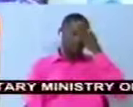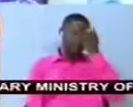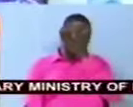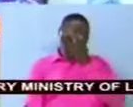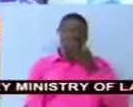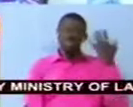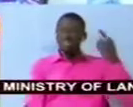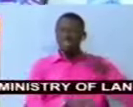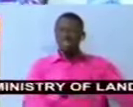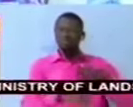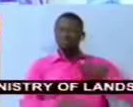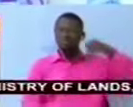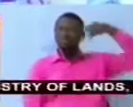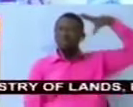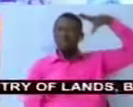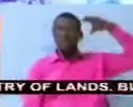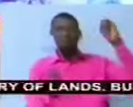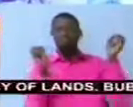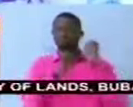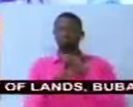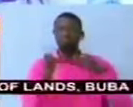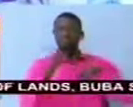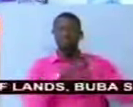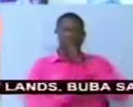no electricity in Jidda.